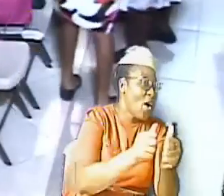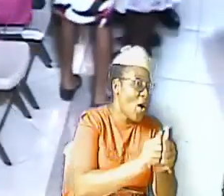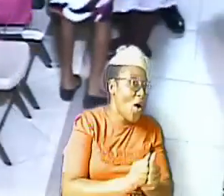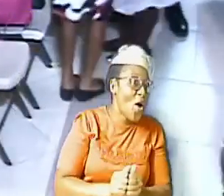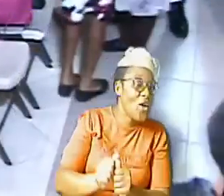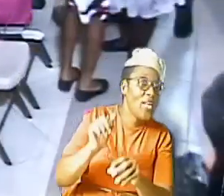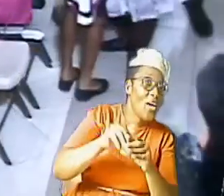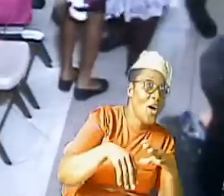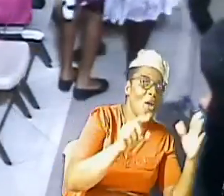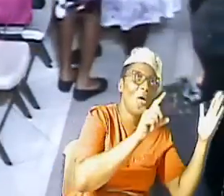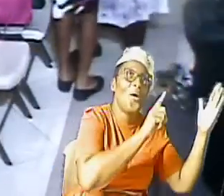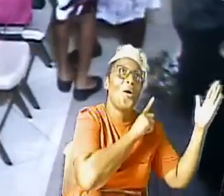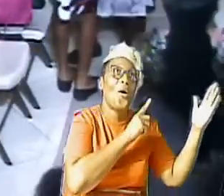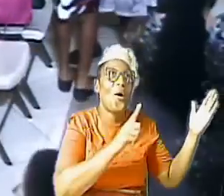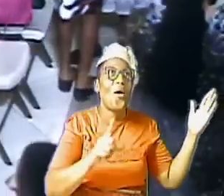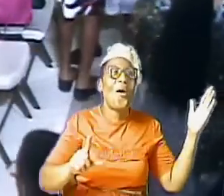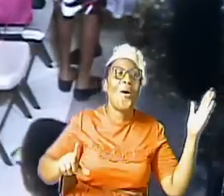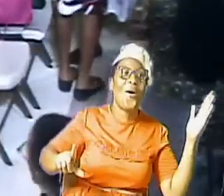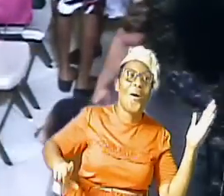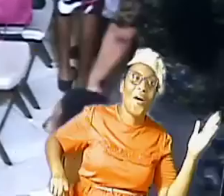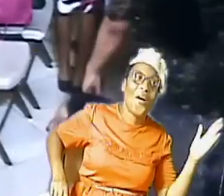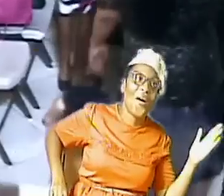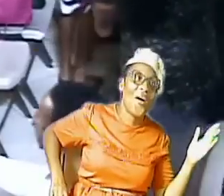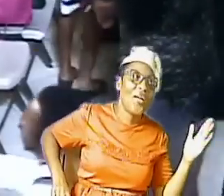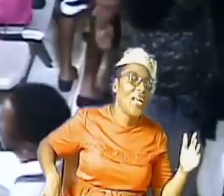Get together in the